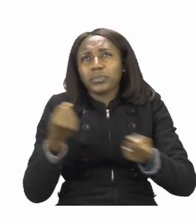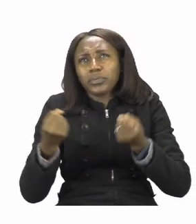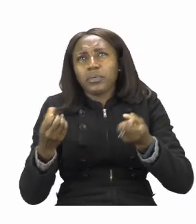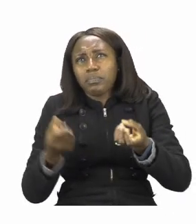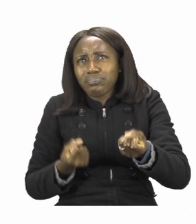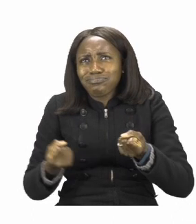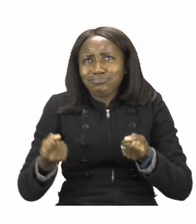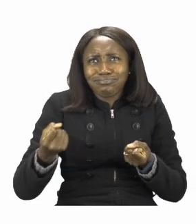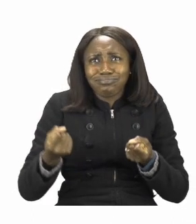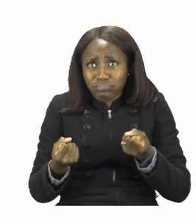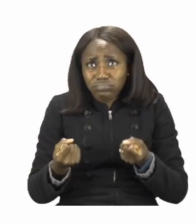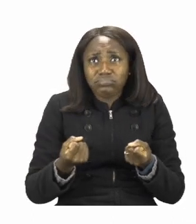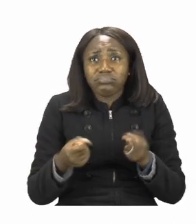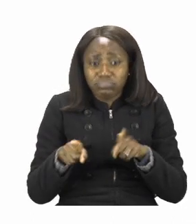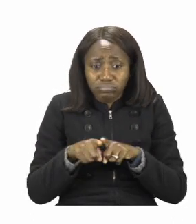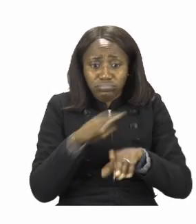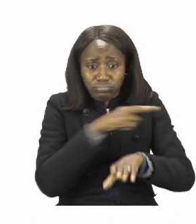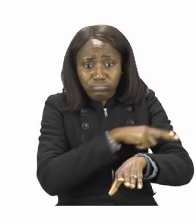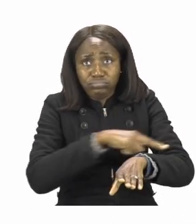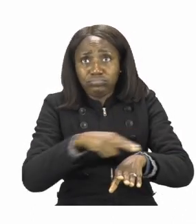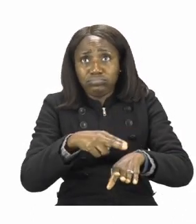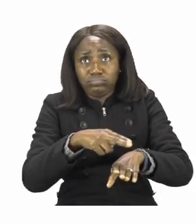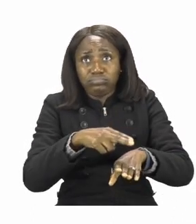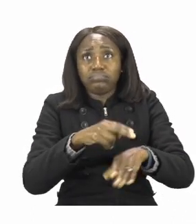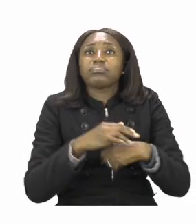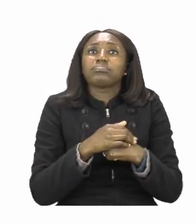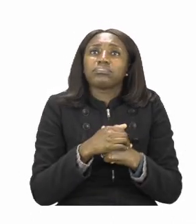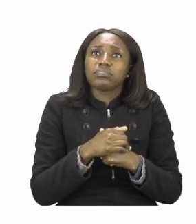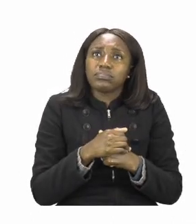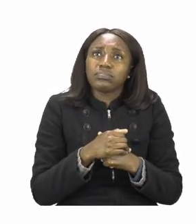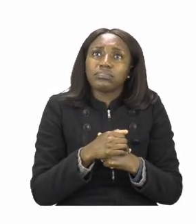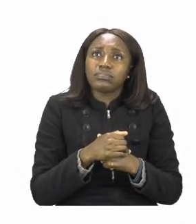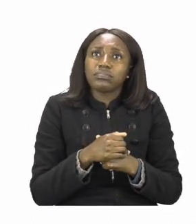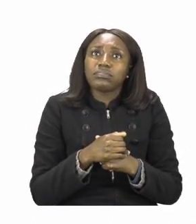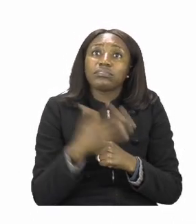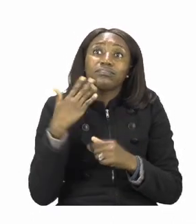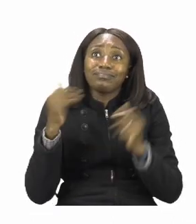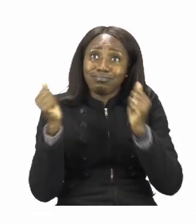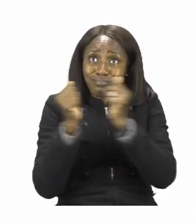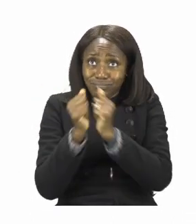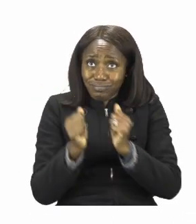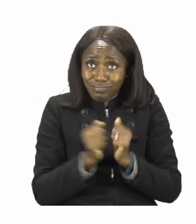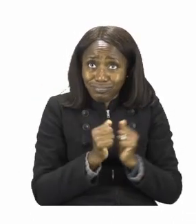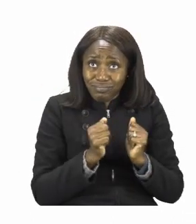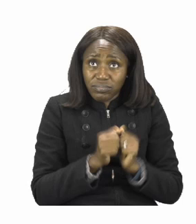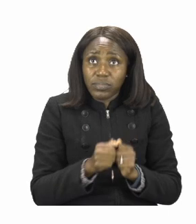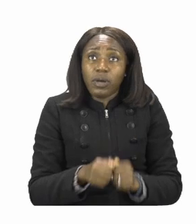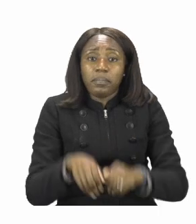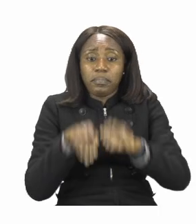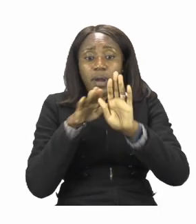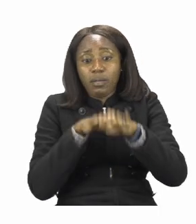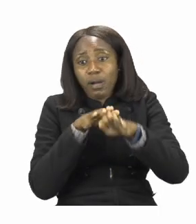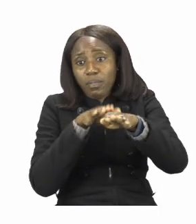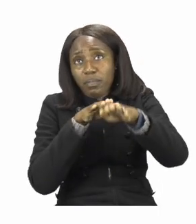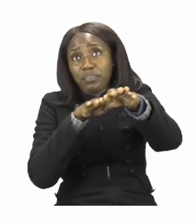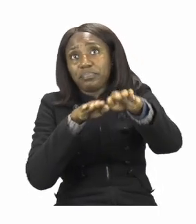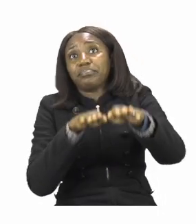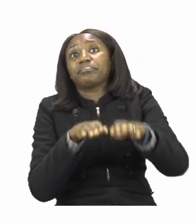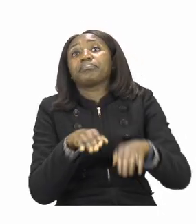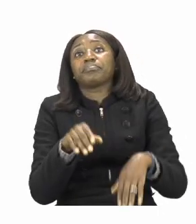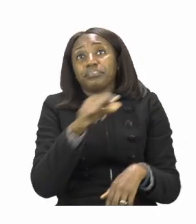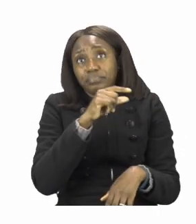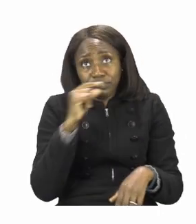truck moving on the road. All those things, when they come together, going in one direction, is